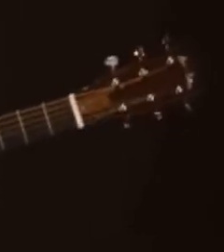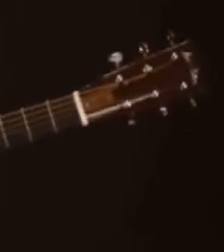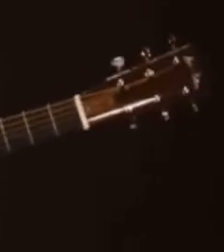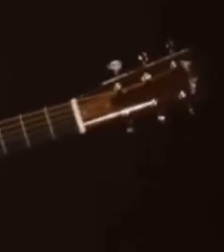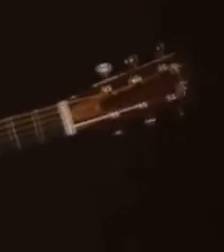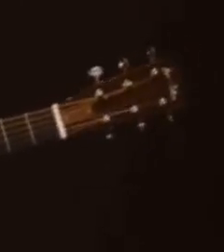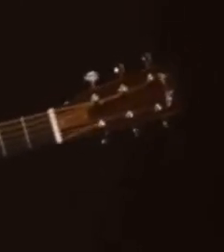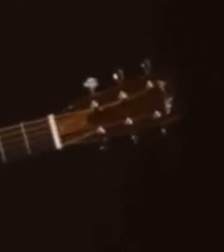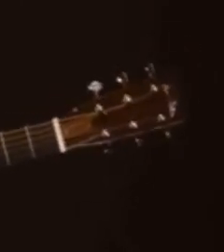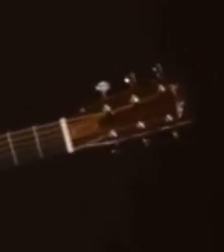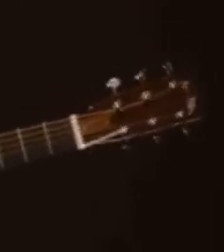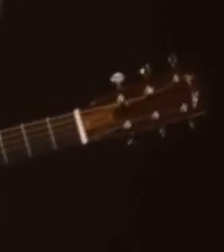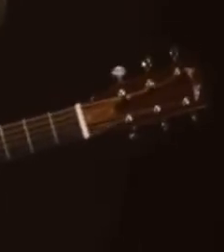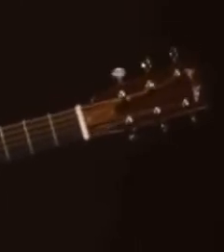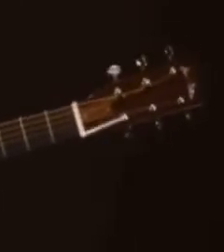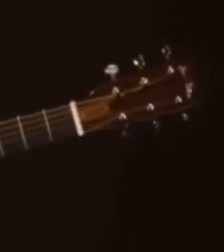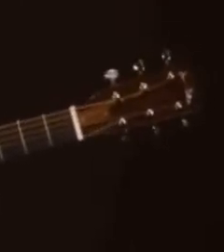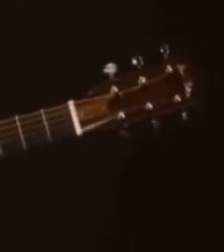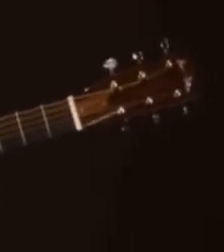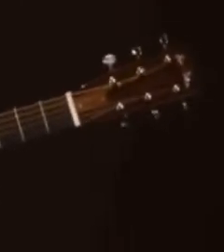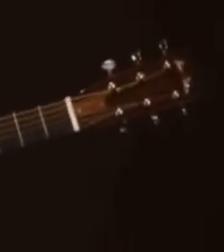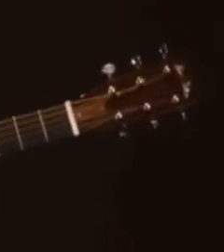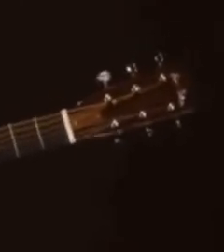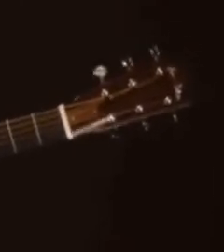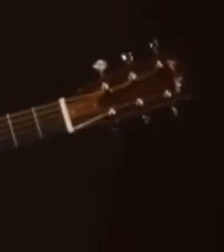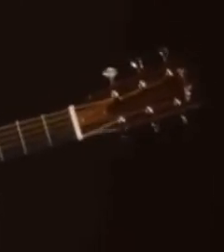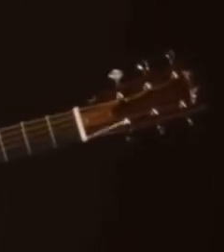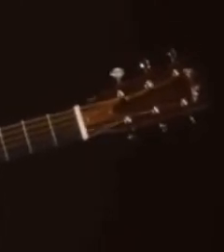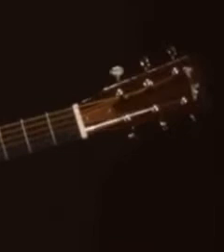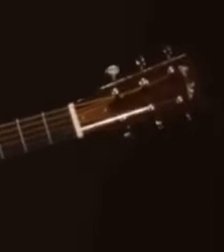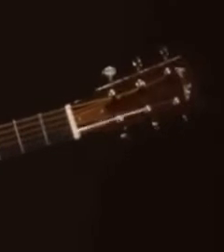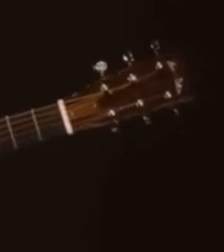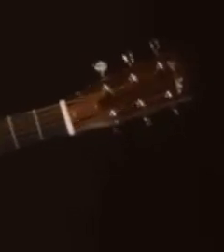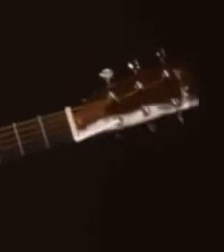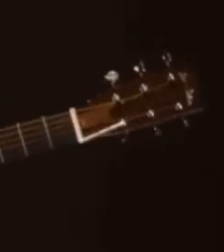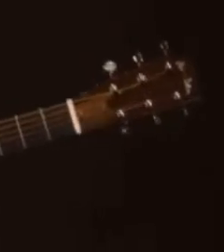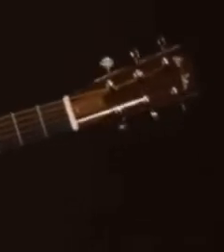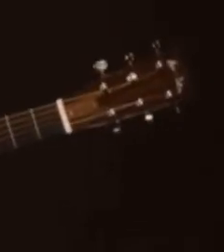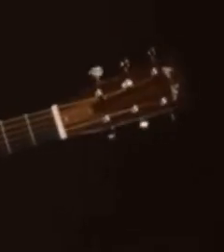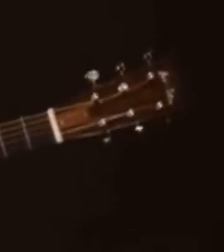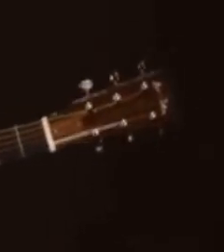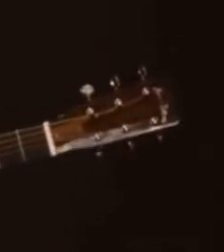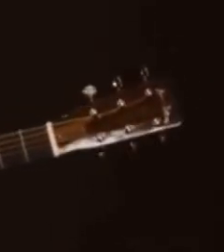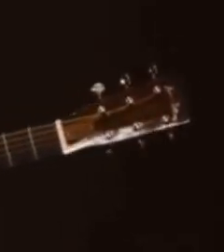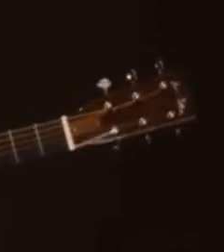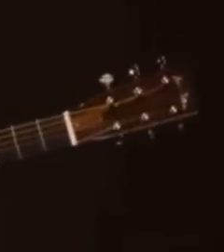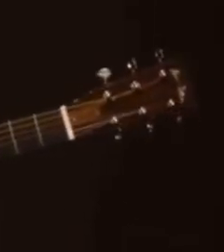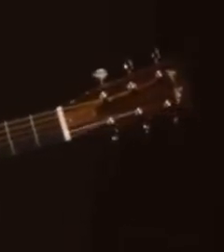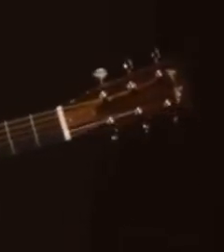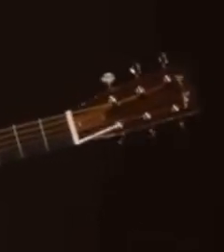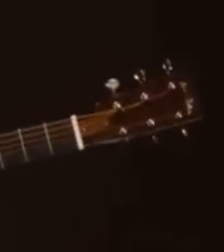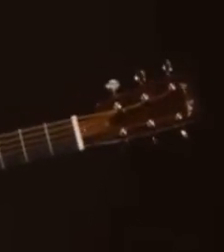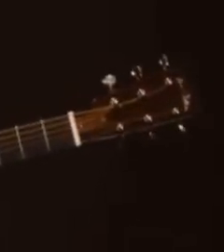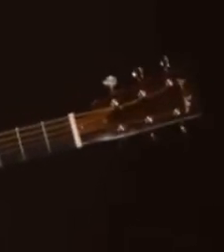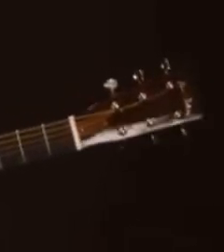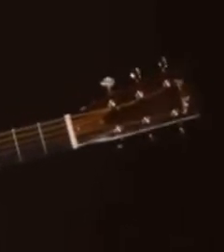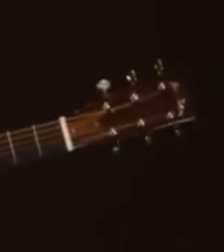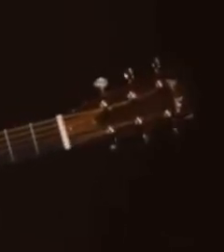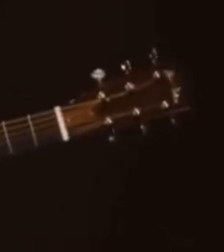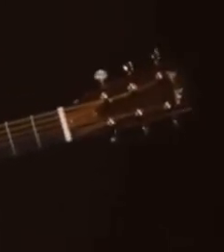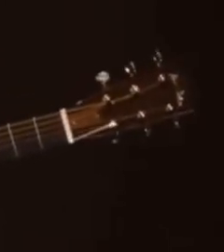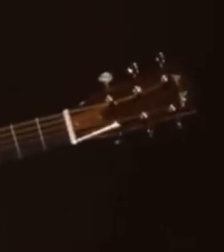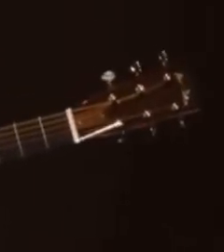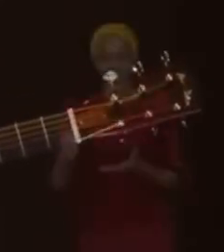found in Jesus Christ. So we go to Him this morning. We seek after Him in song and in the word through